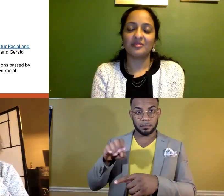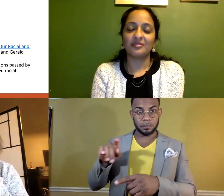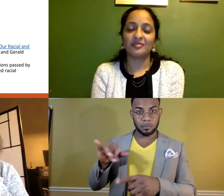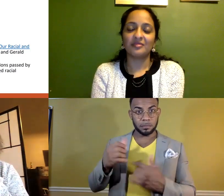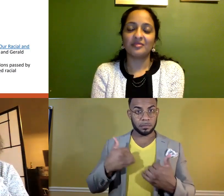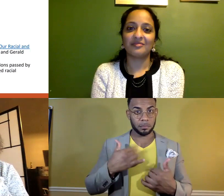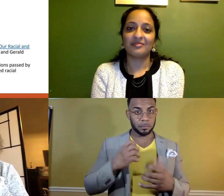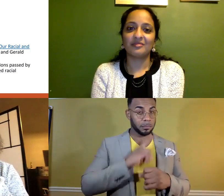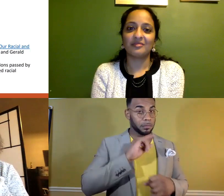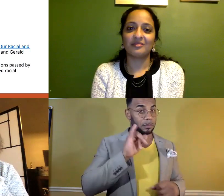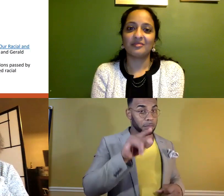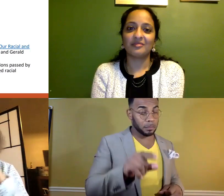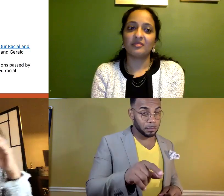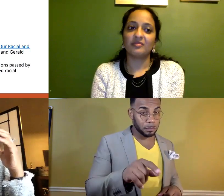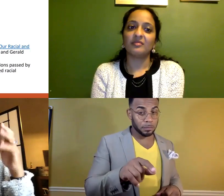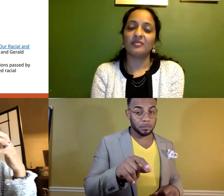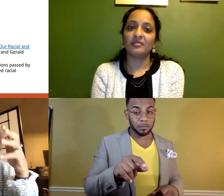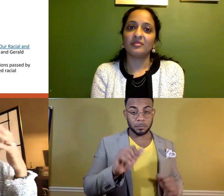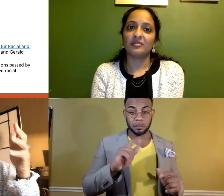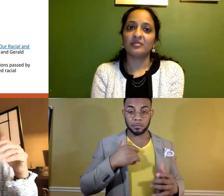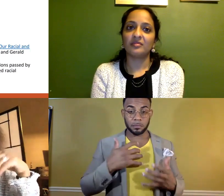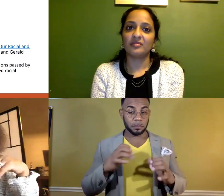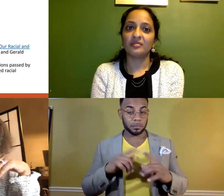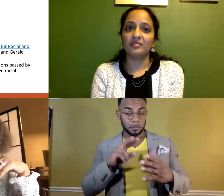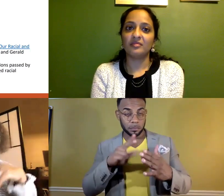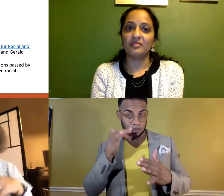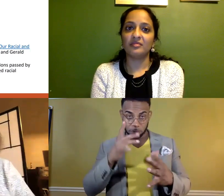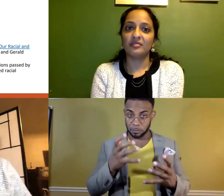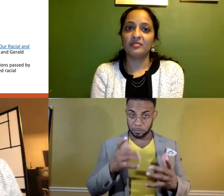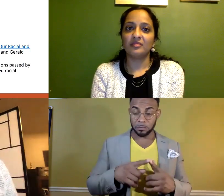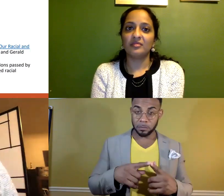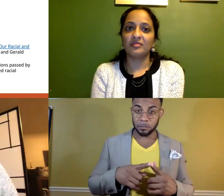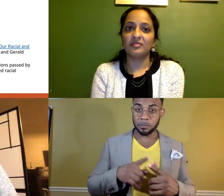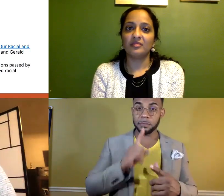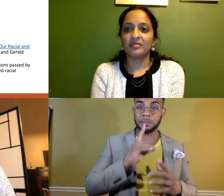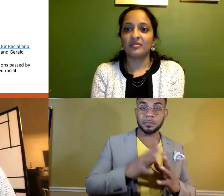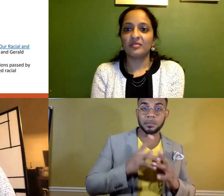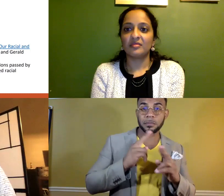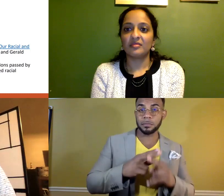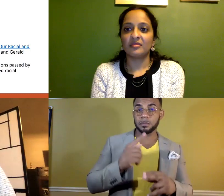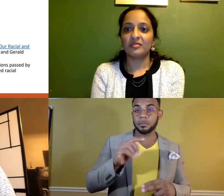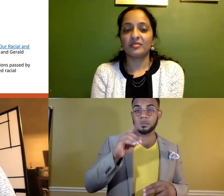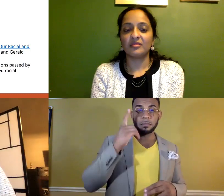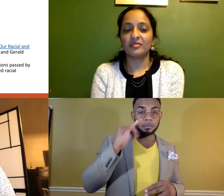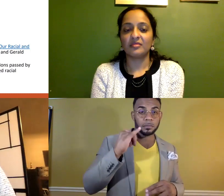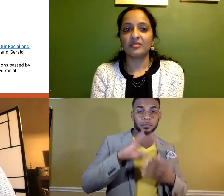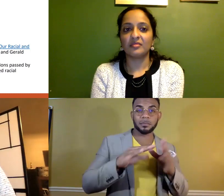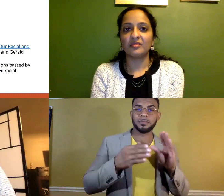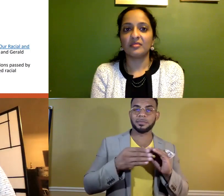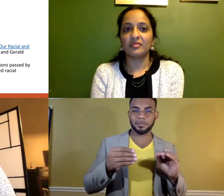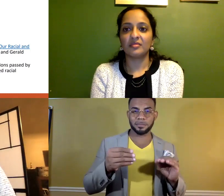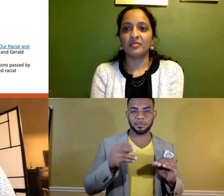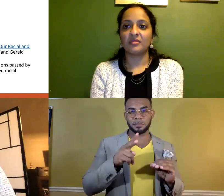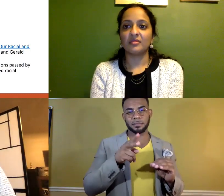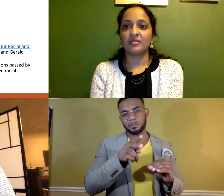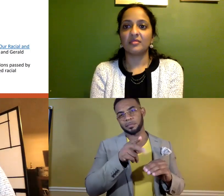you all had a chance to read, if you wanted to, is called The California Story: The